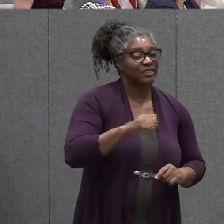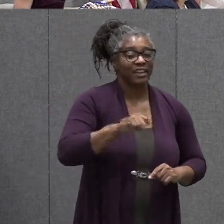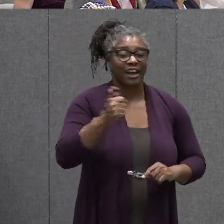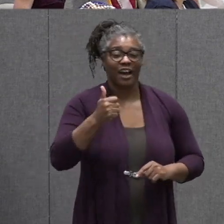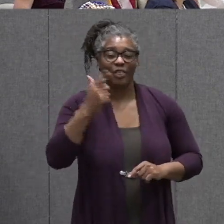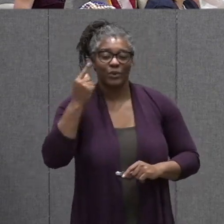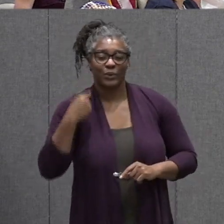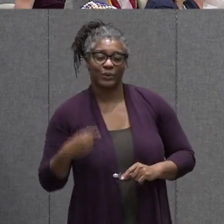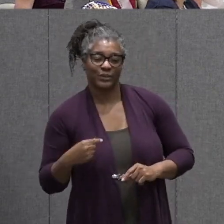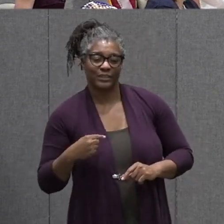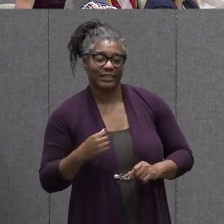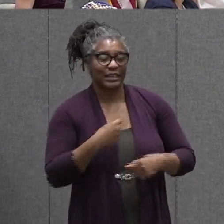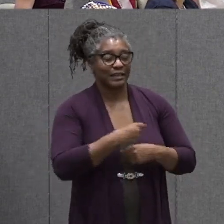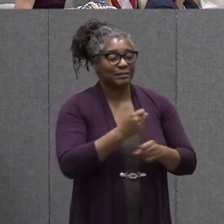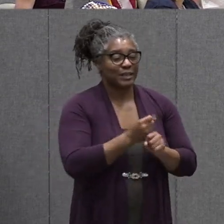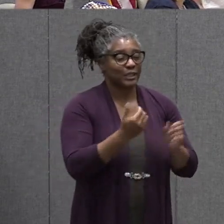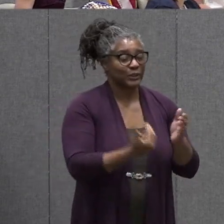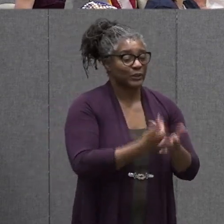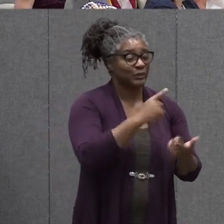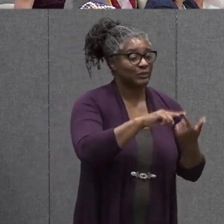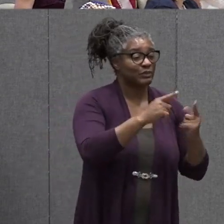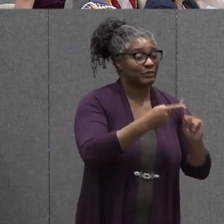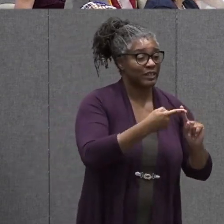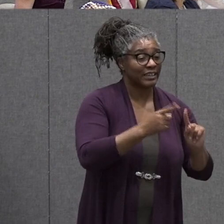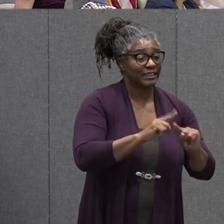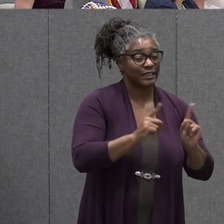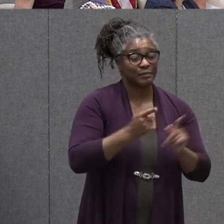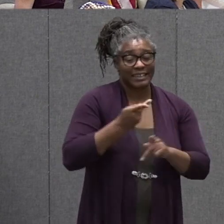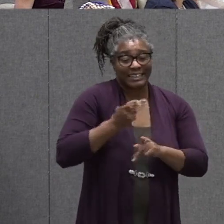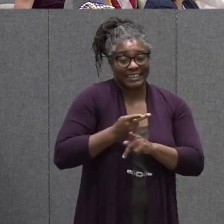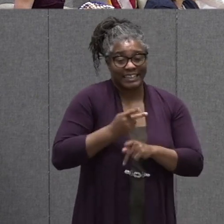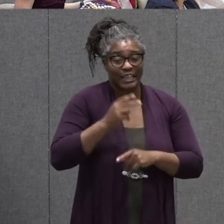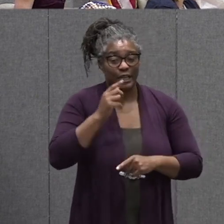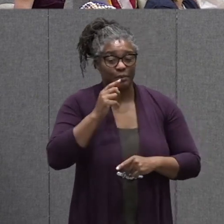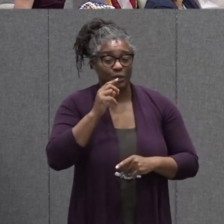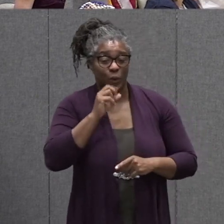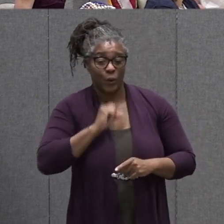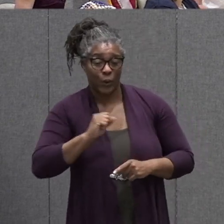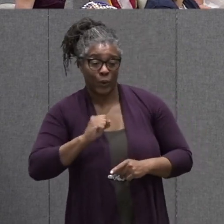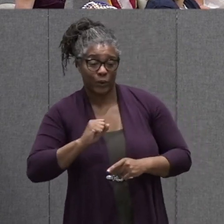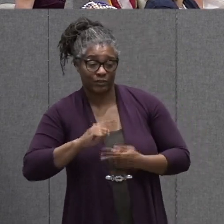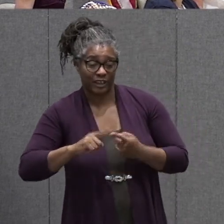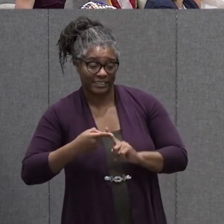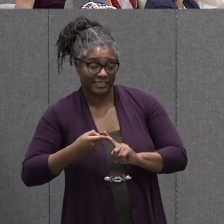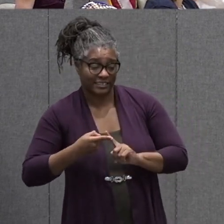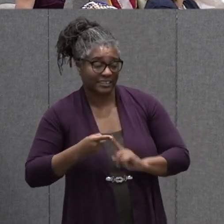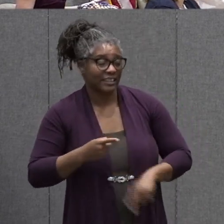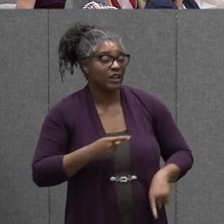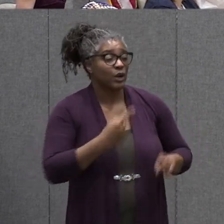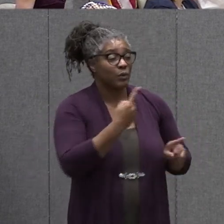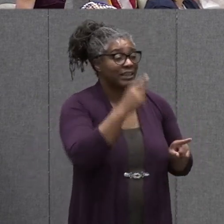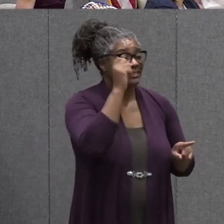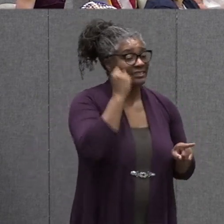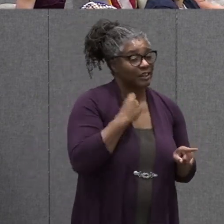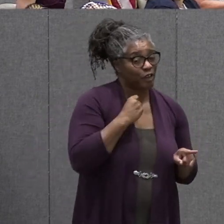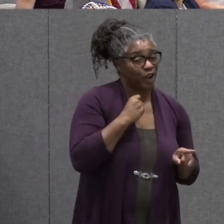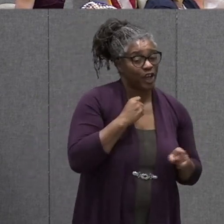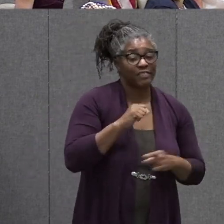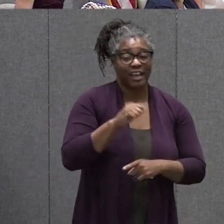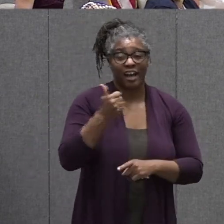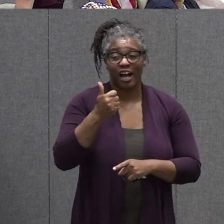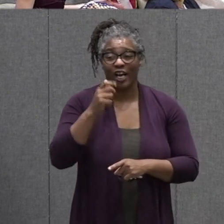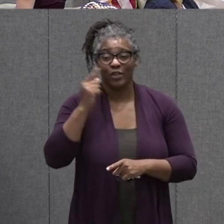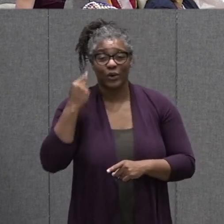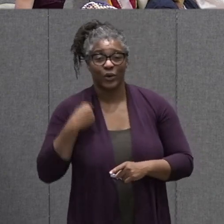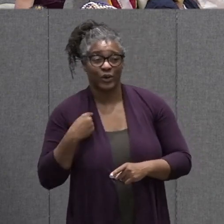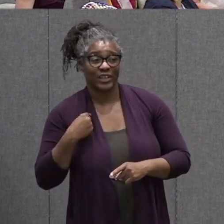gold. Make new friends, but keep the old. One is silver and the other gold. Go